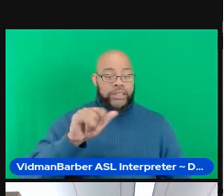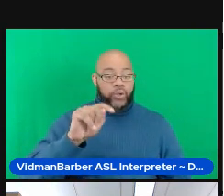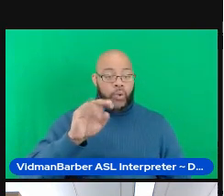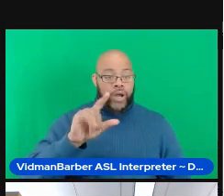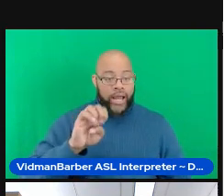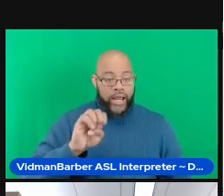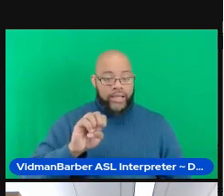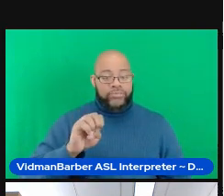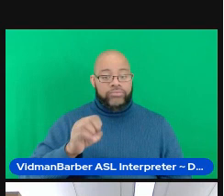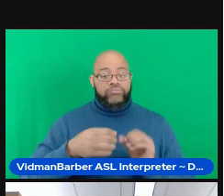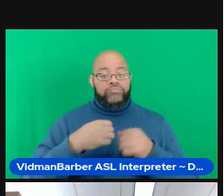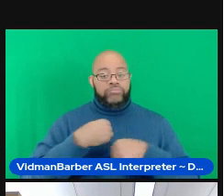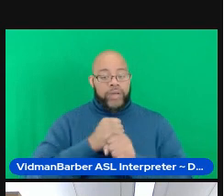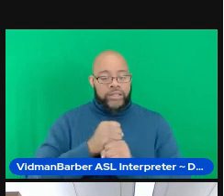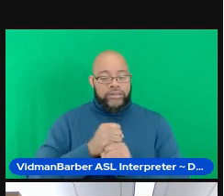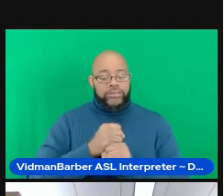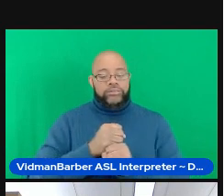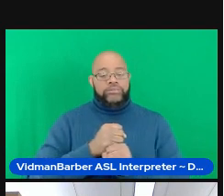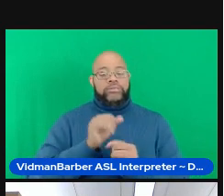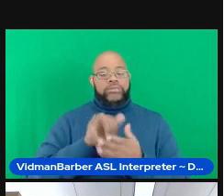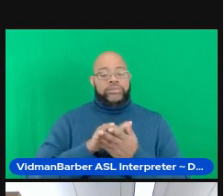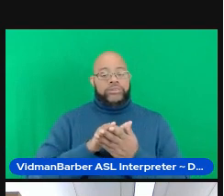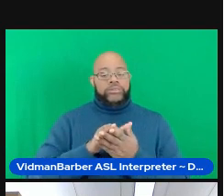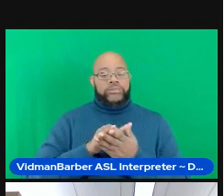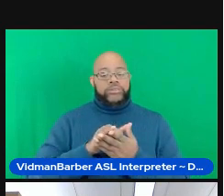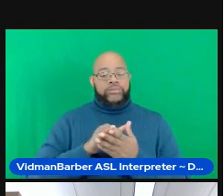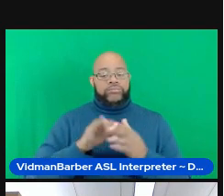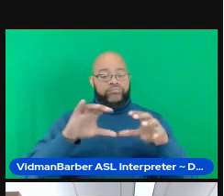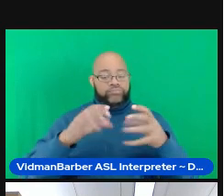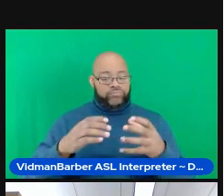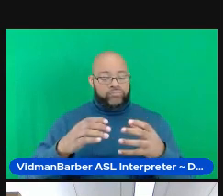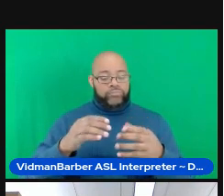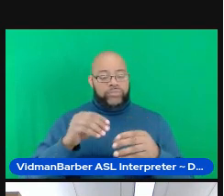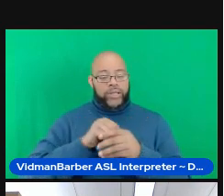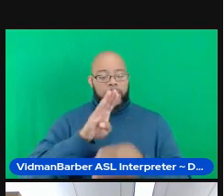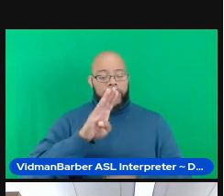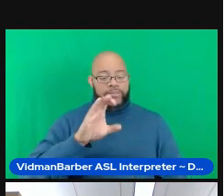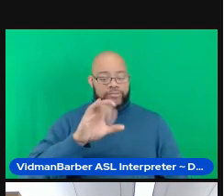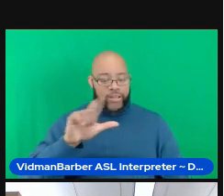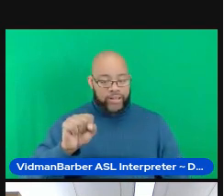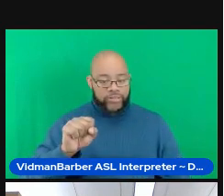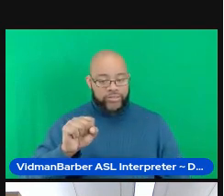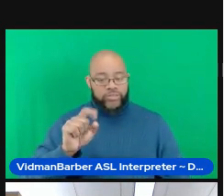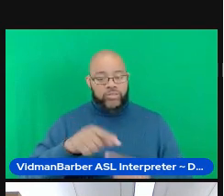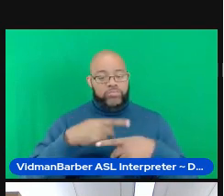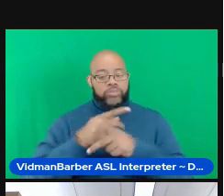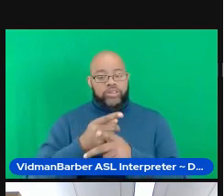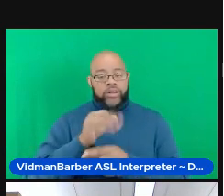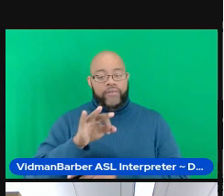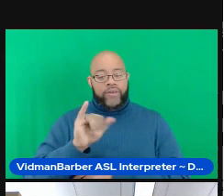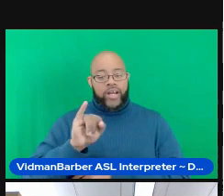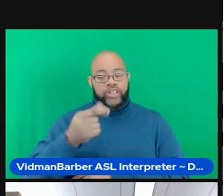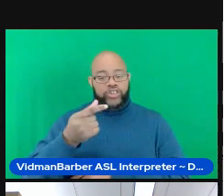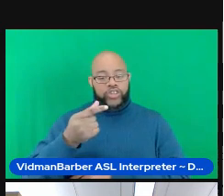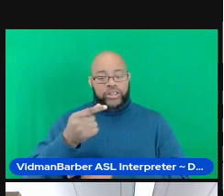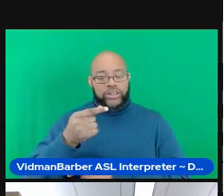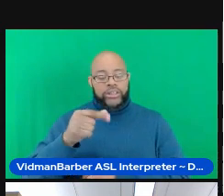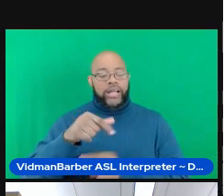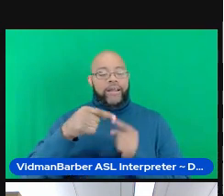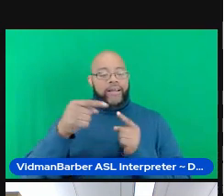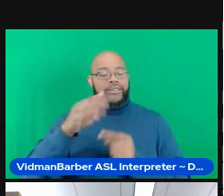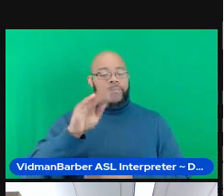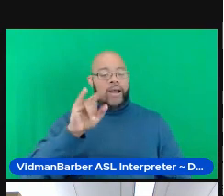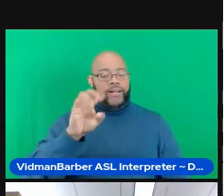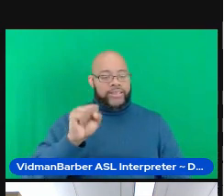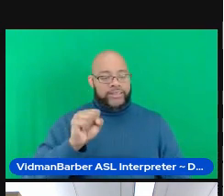induces antibody isotype class switching in B cells to the production of IgE antibodies.